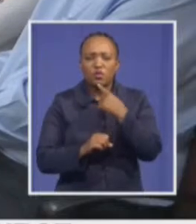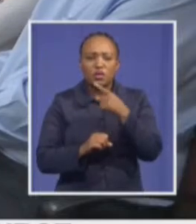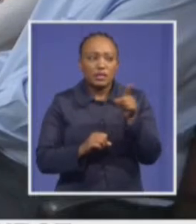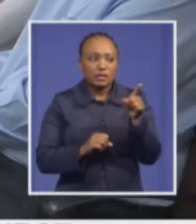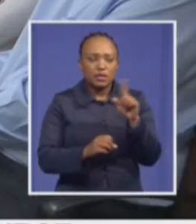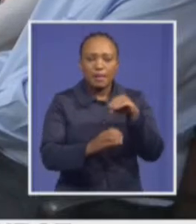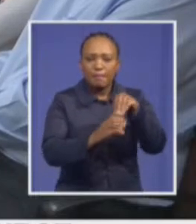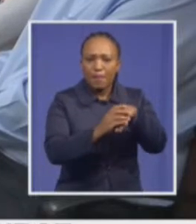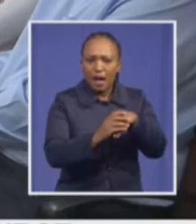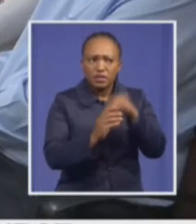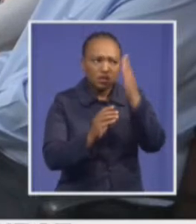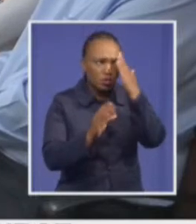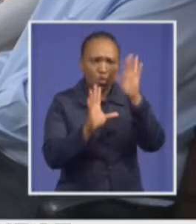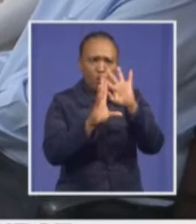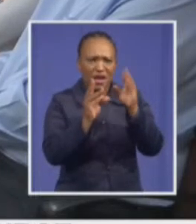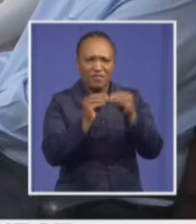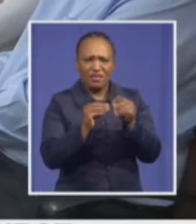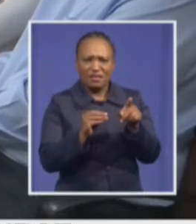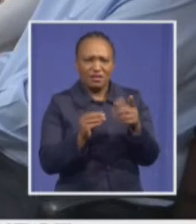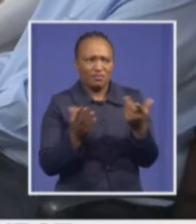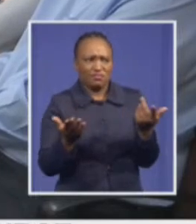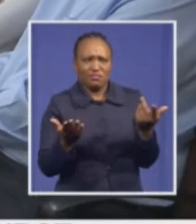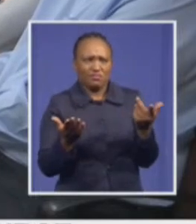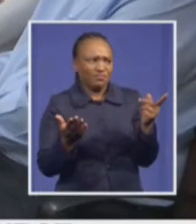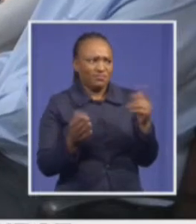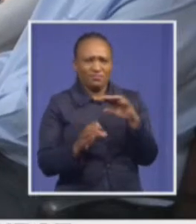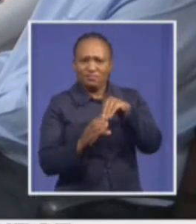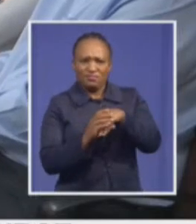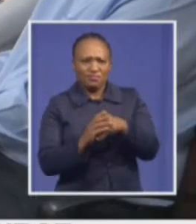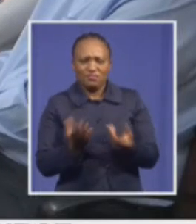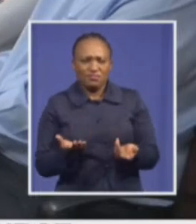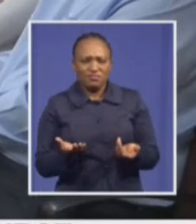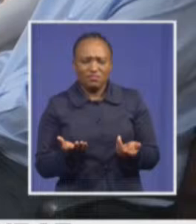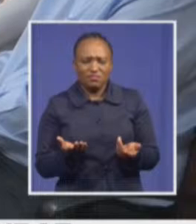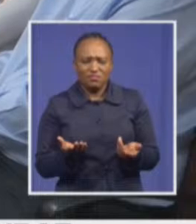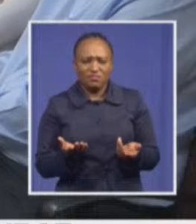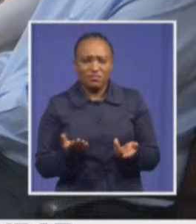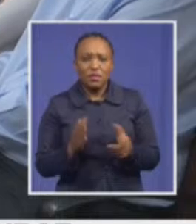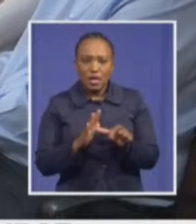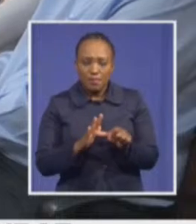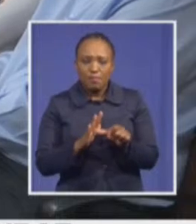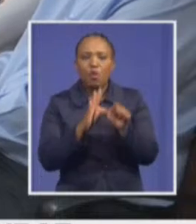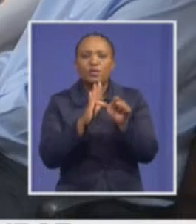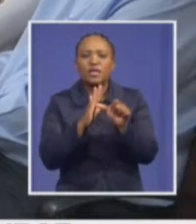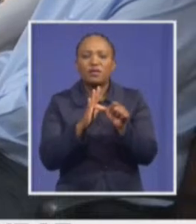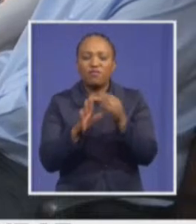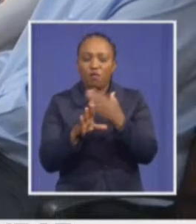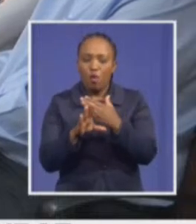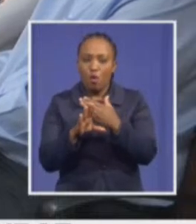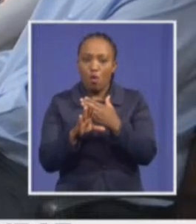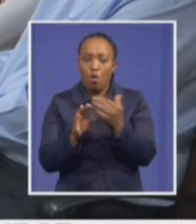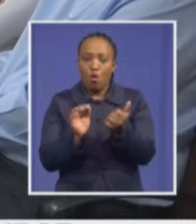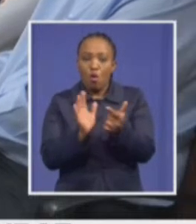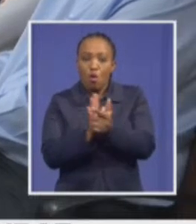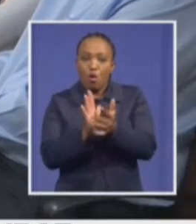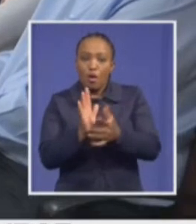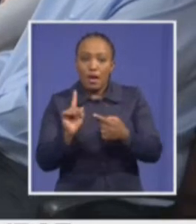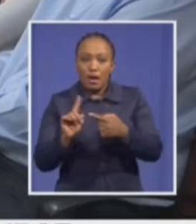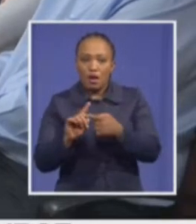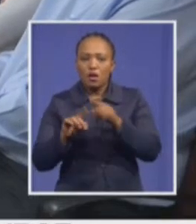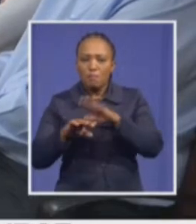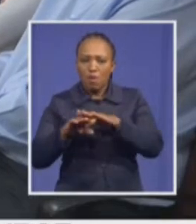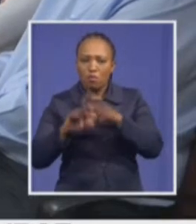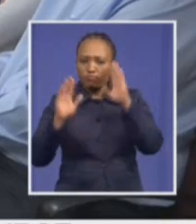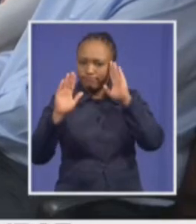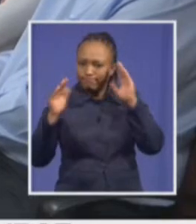doesn't feature. And I think it's important for my learned colleague to focus on anything that happened after she has